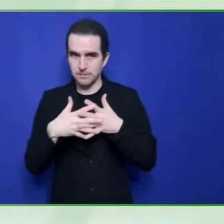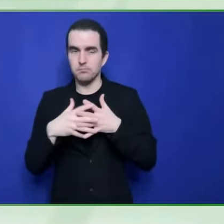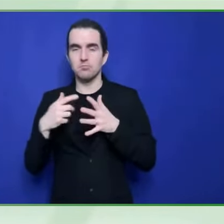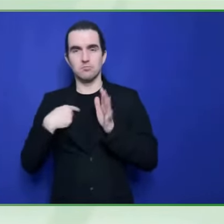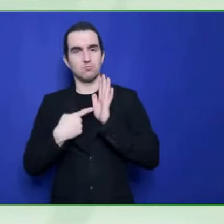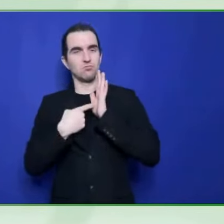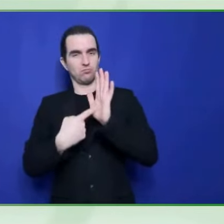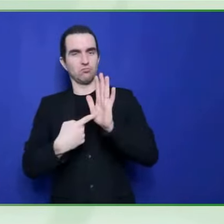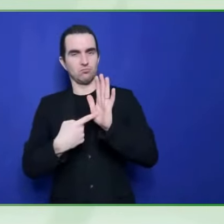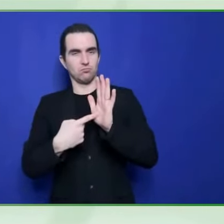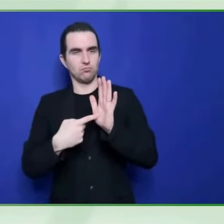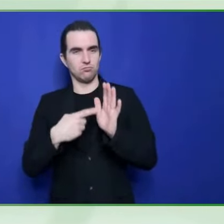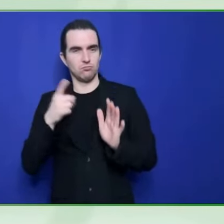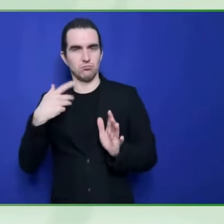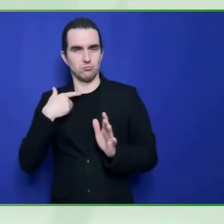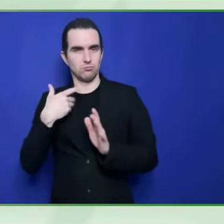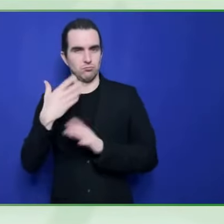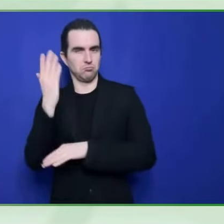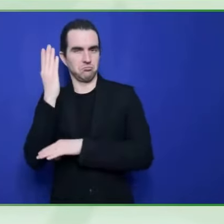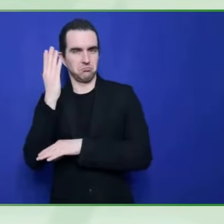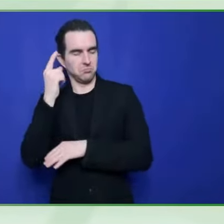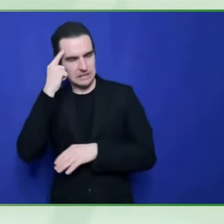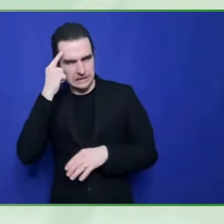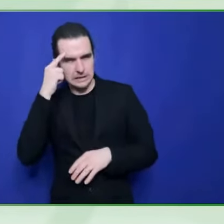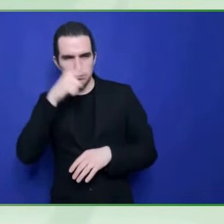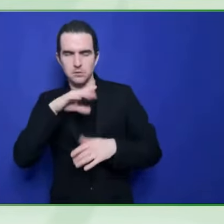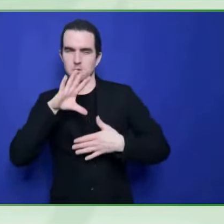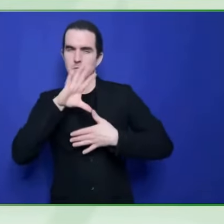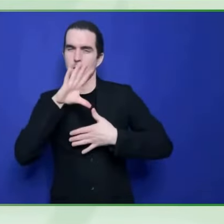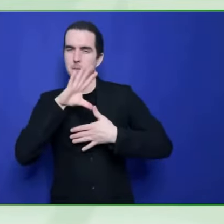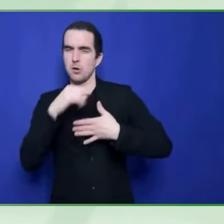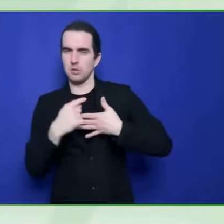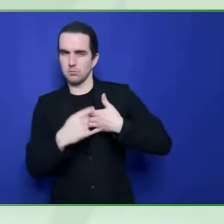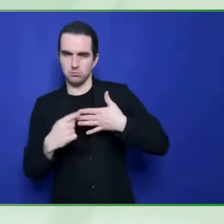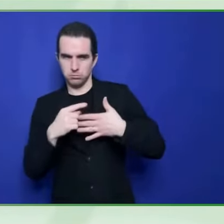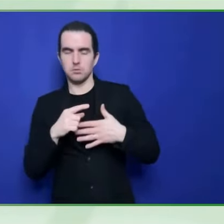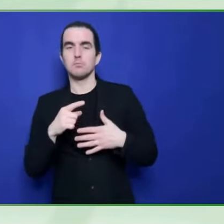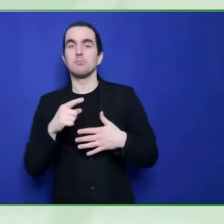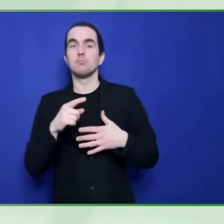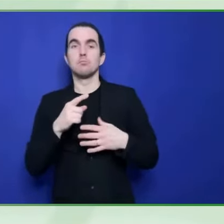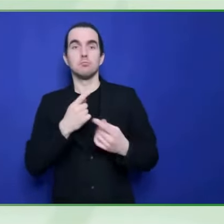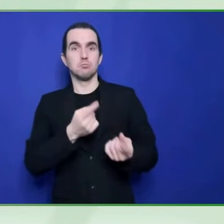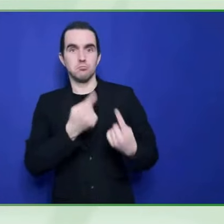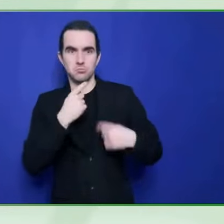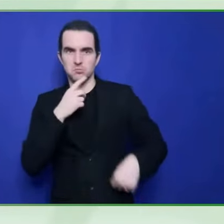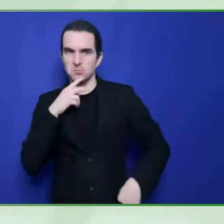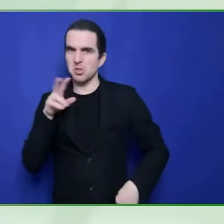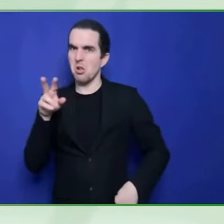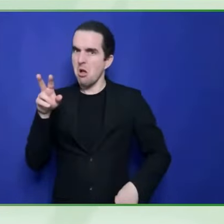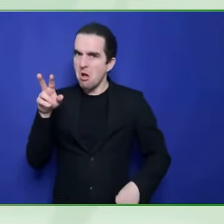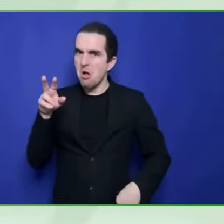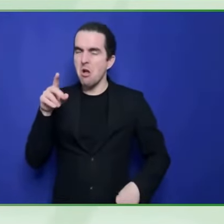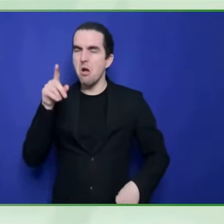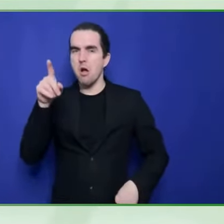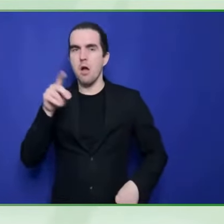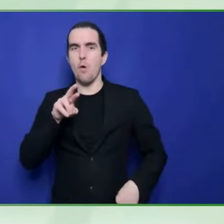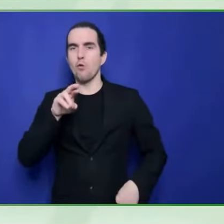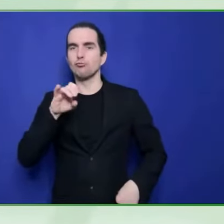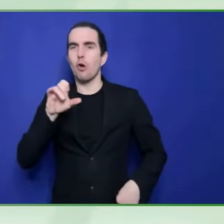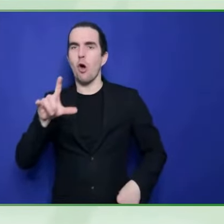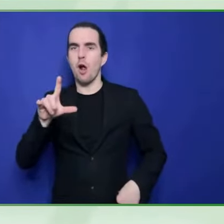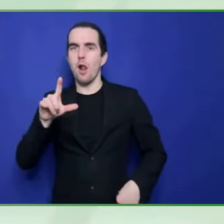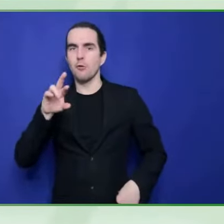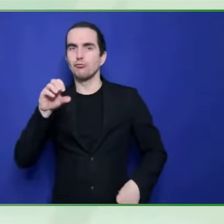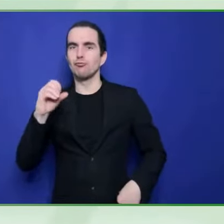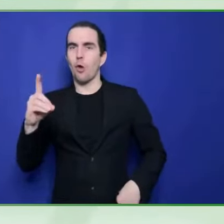So I should be clear that it is a US-based image. And what we're showing as an